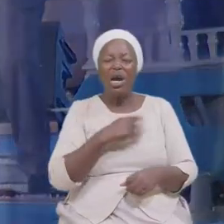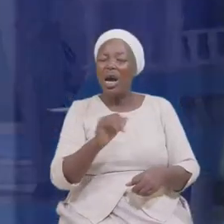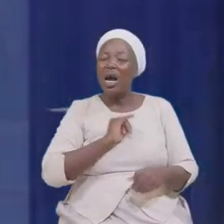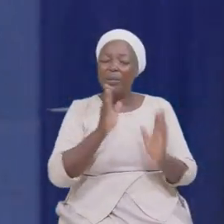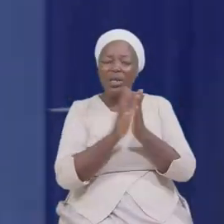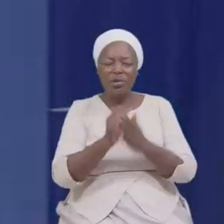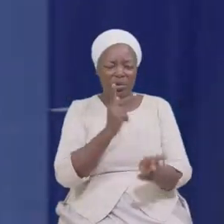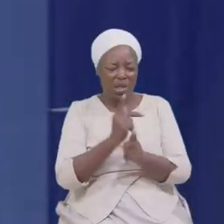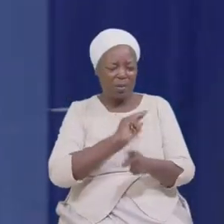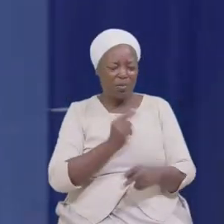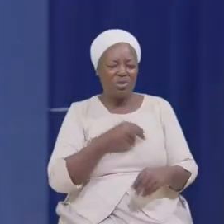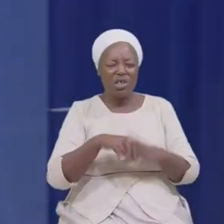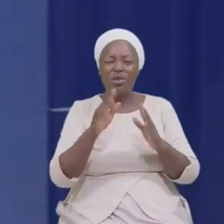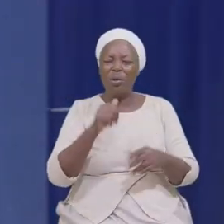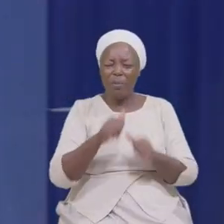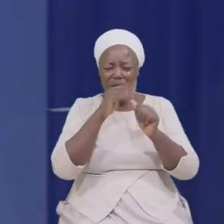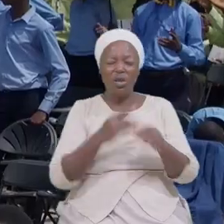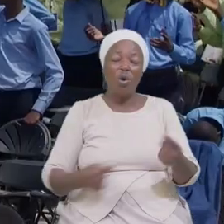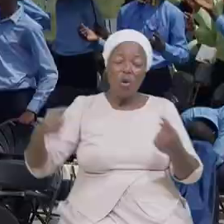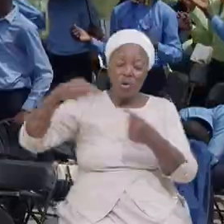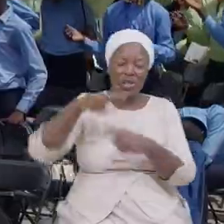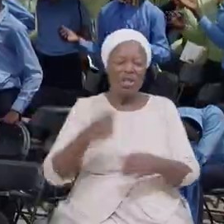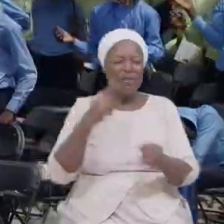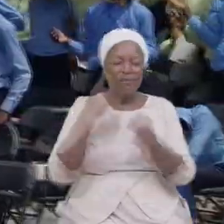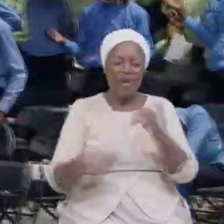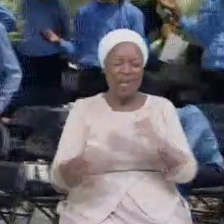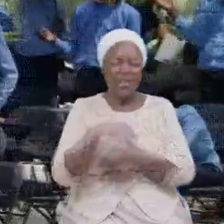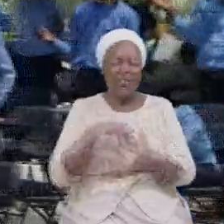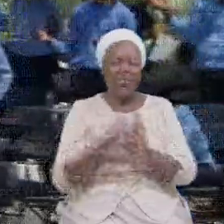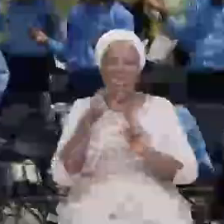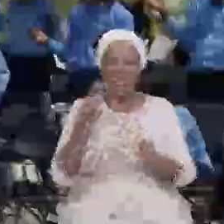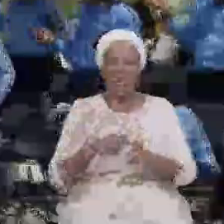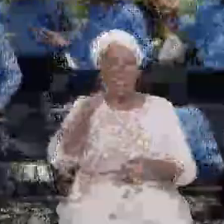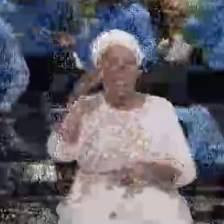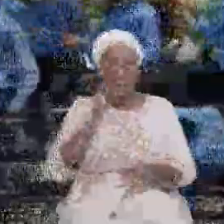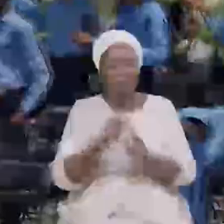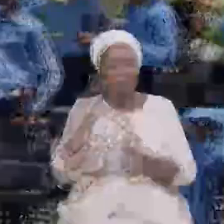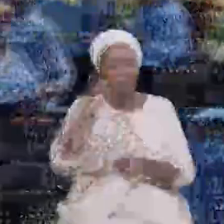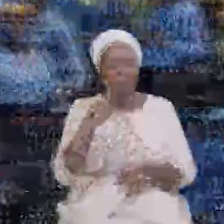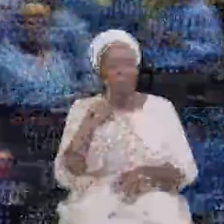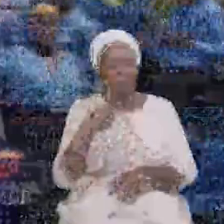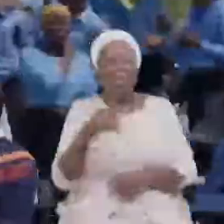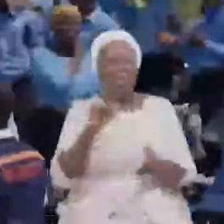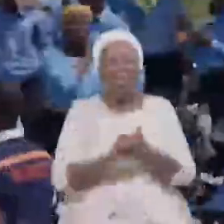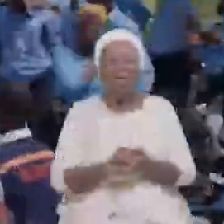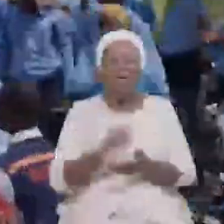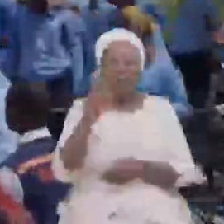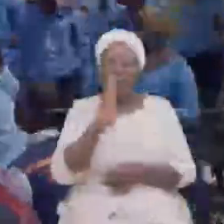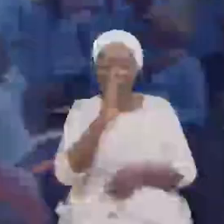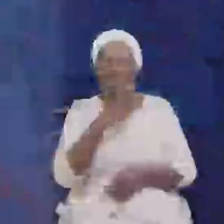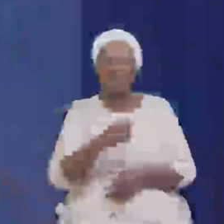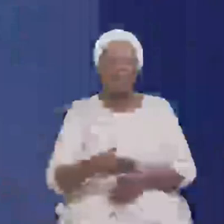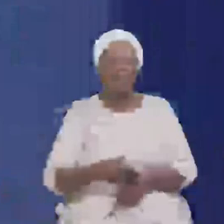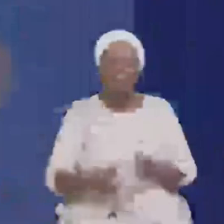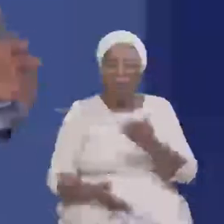your blessing until the final day. Because the word of God says there will be the most miserable of men